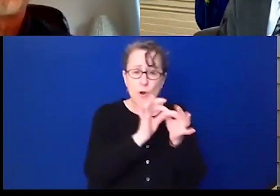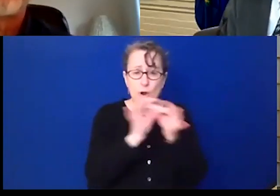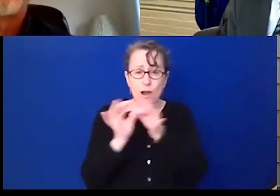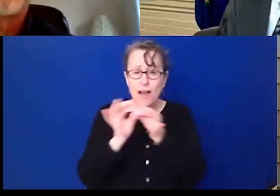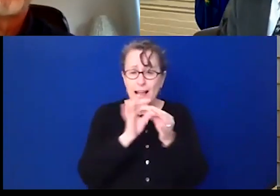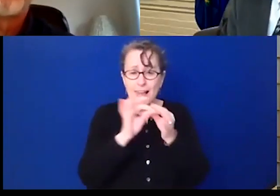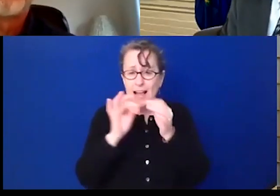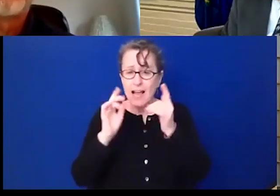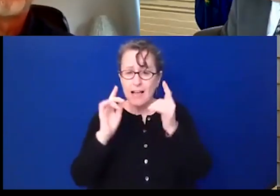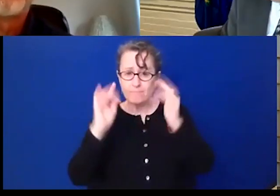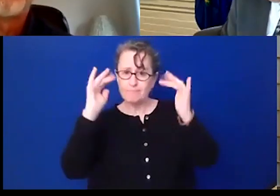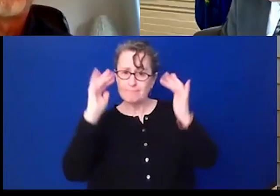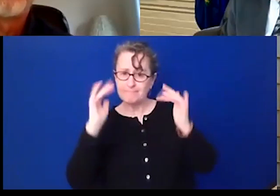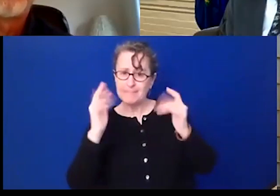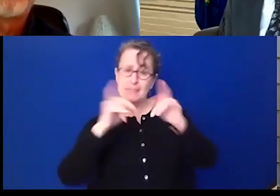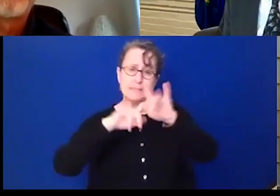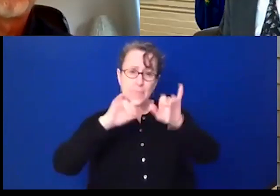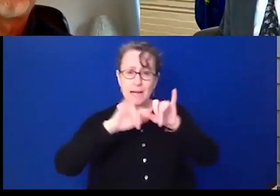Absolutely.